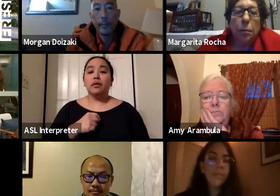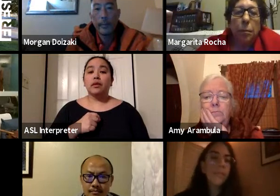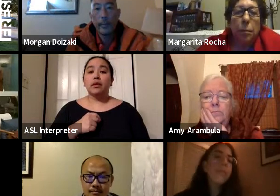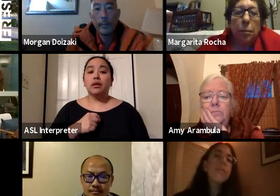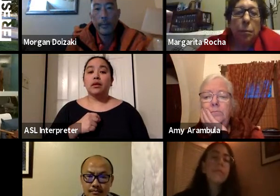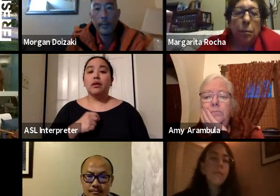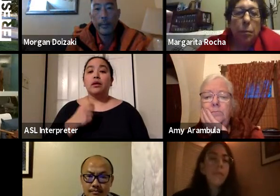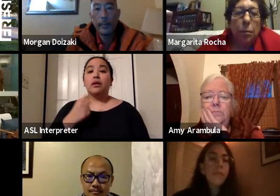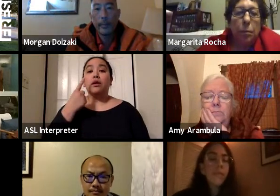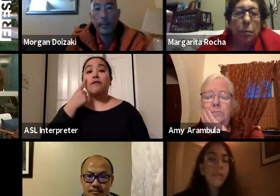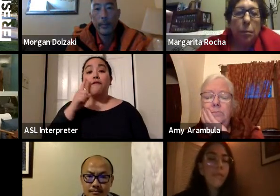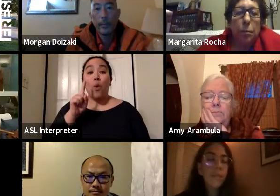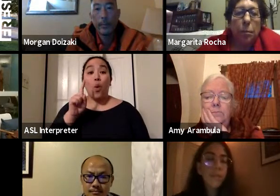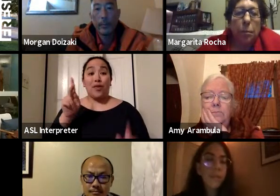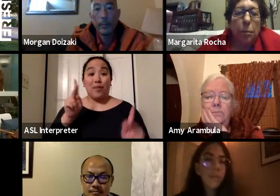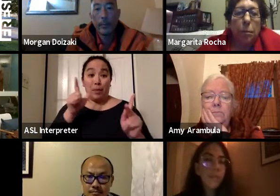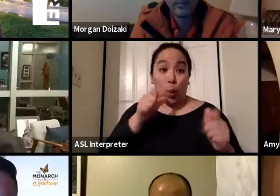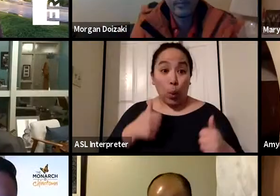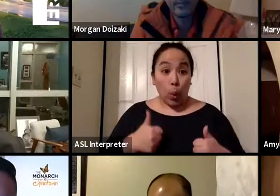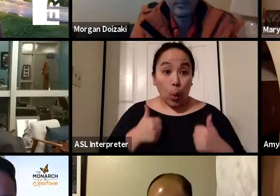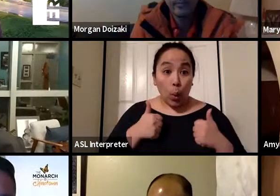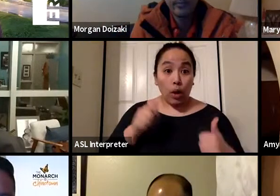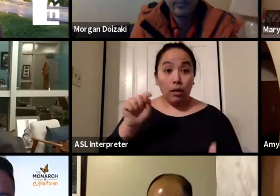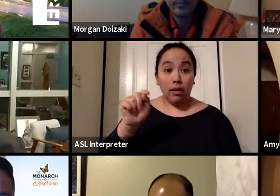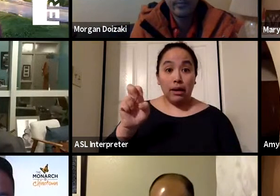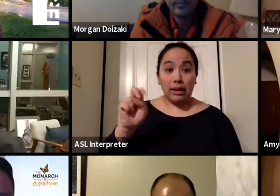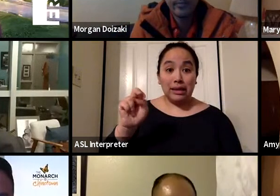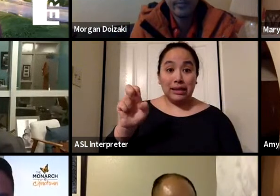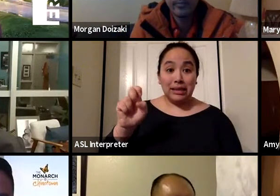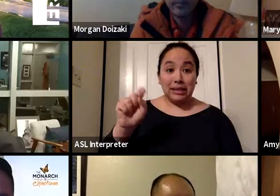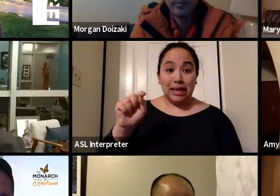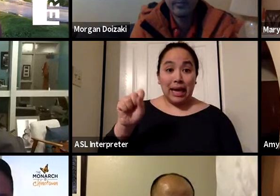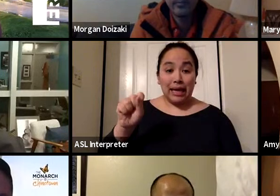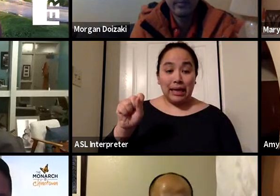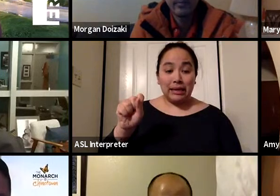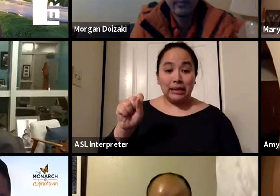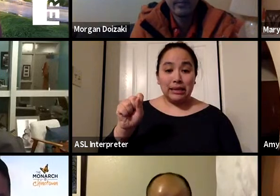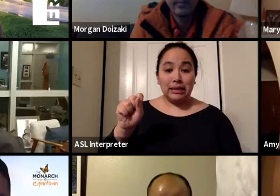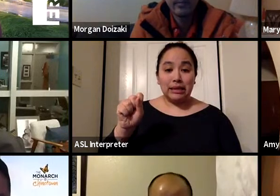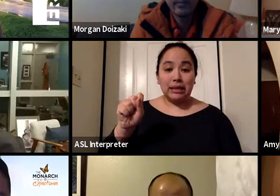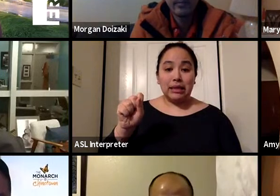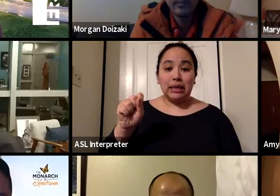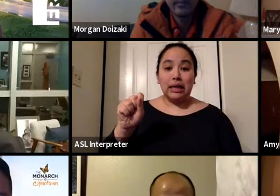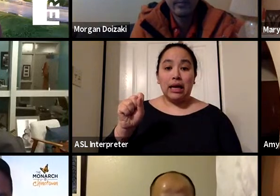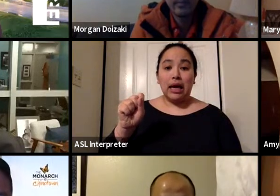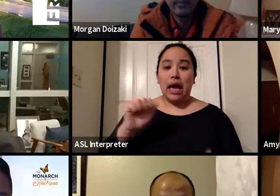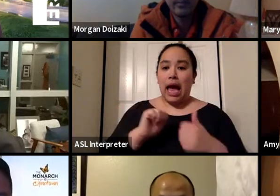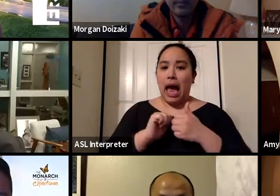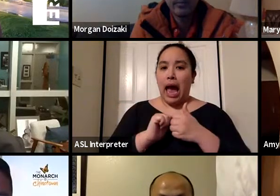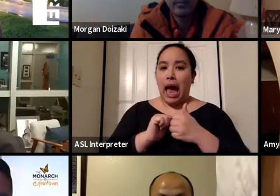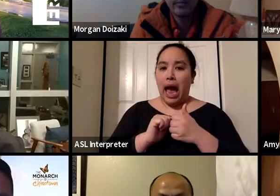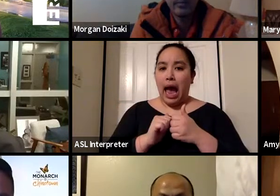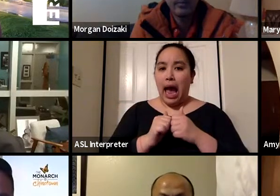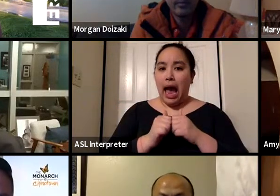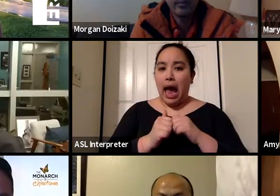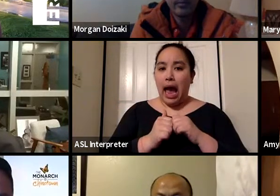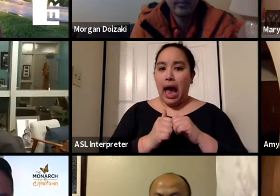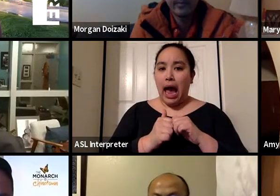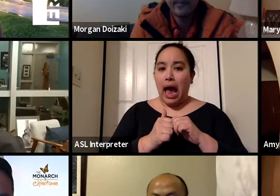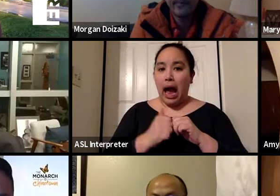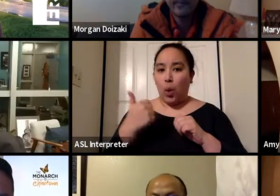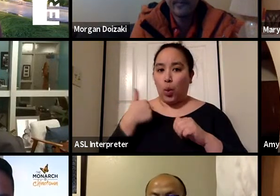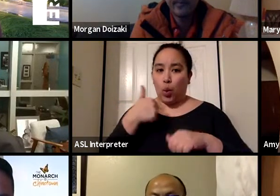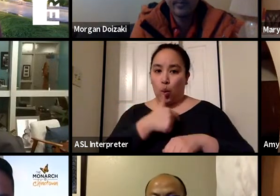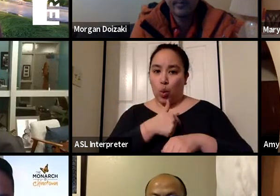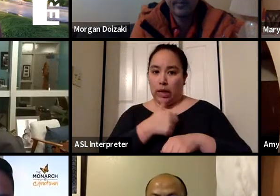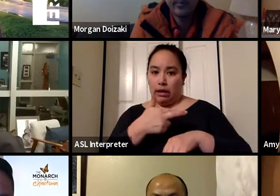your tenants in the building, how is there a way, like, we work directly with community members, is there a way that we would be able to direct them